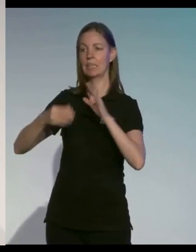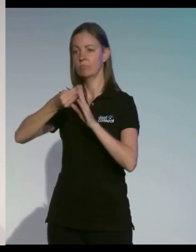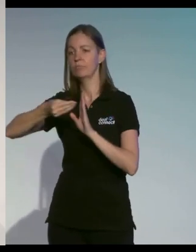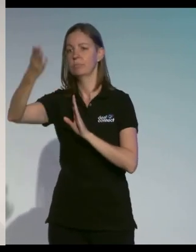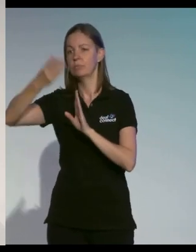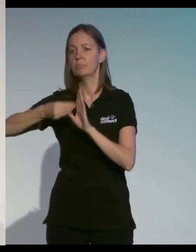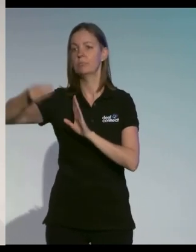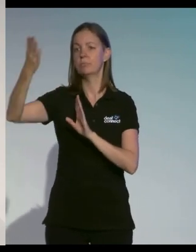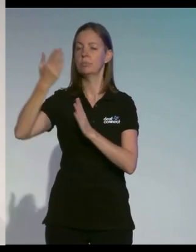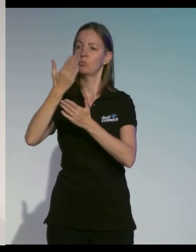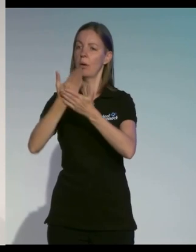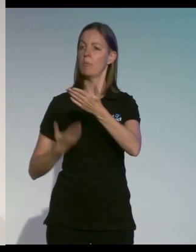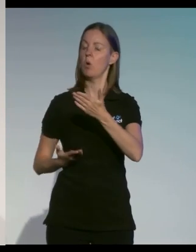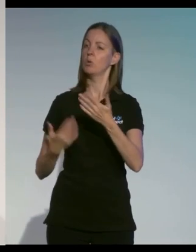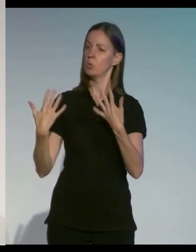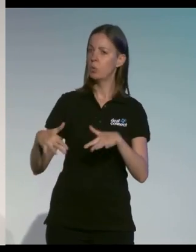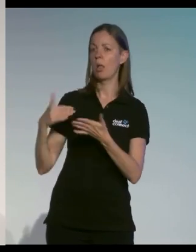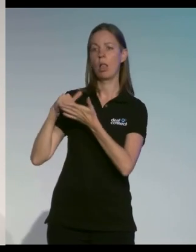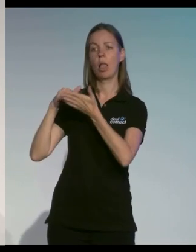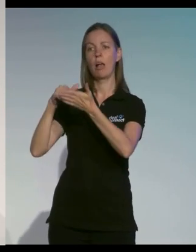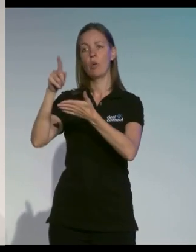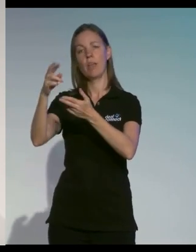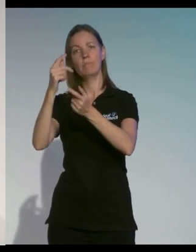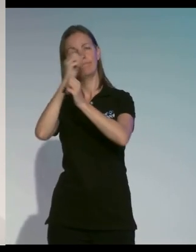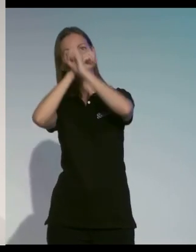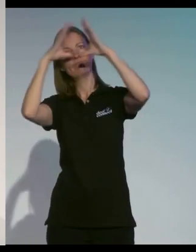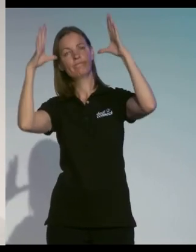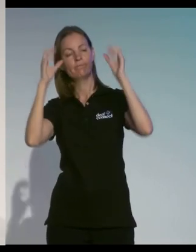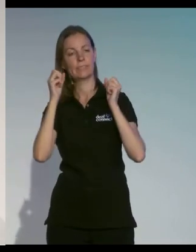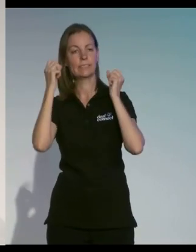compliance with the treaty. So shadow reports play a very